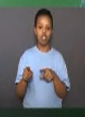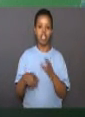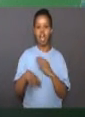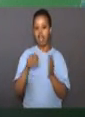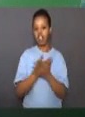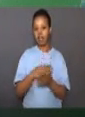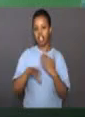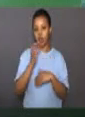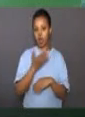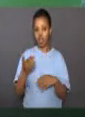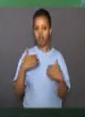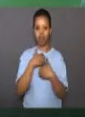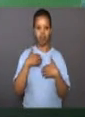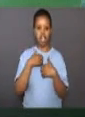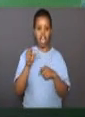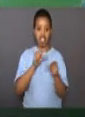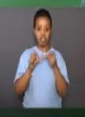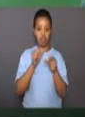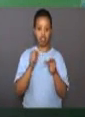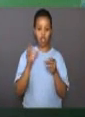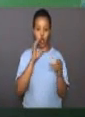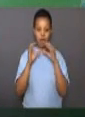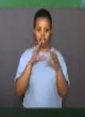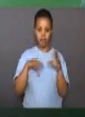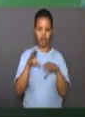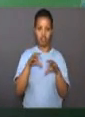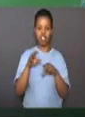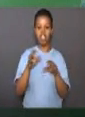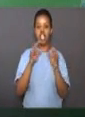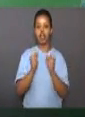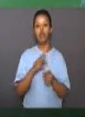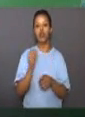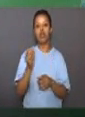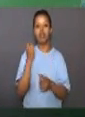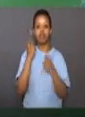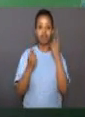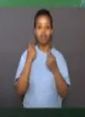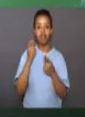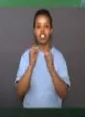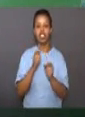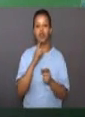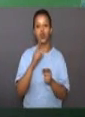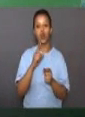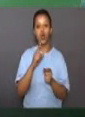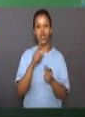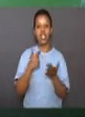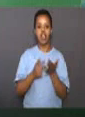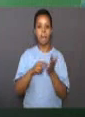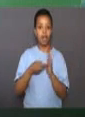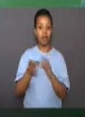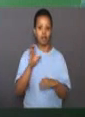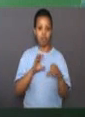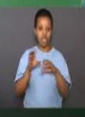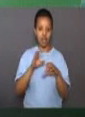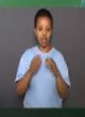that animals can communicate with each other through pheromones, touch,